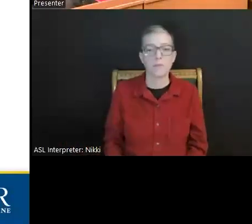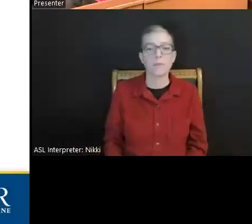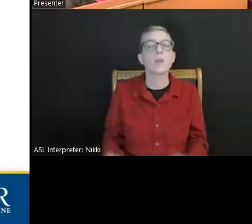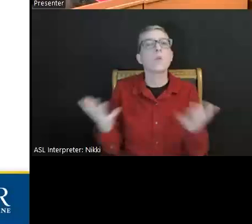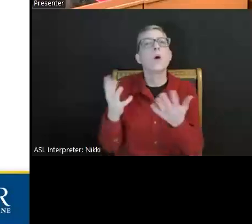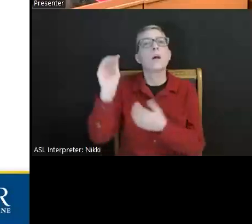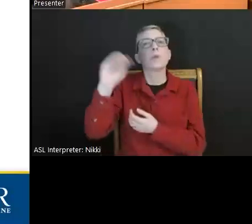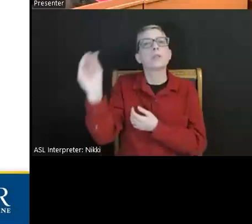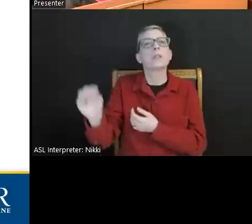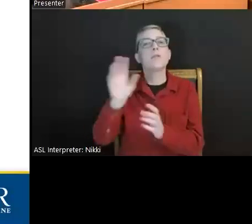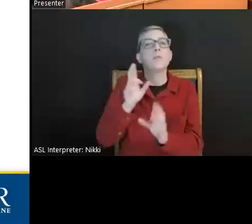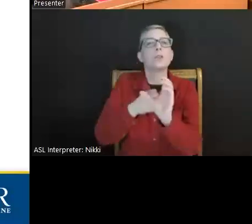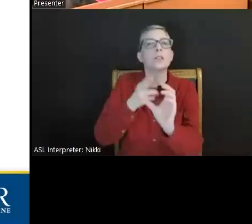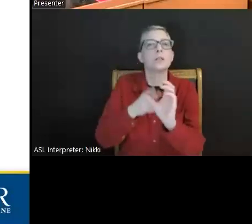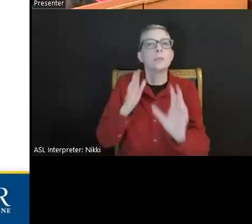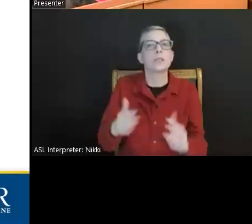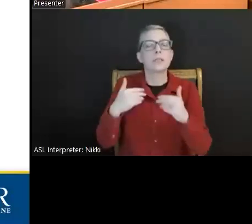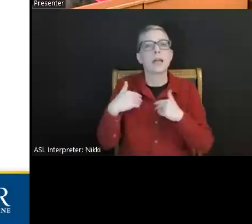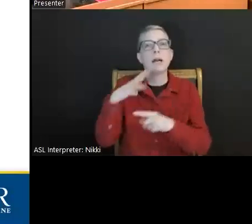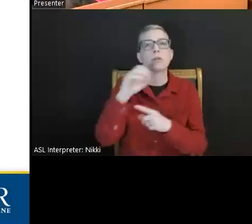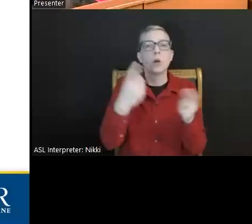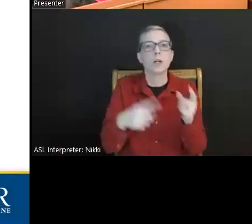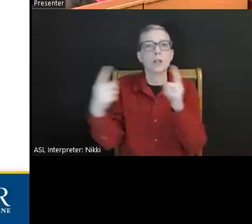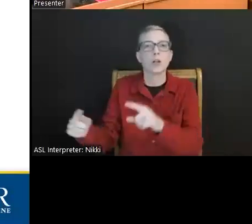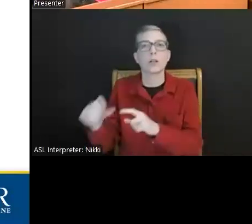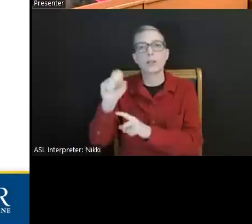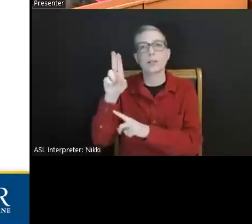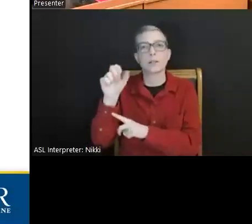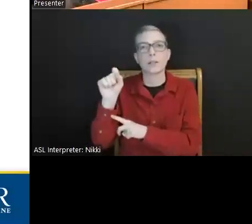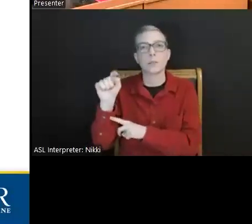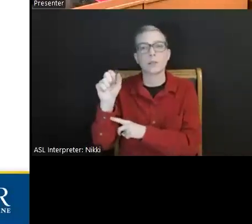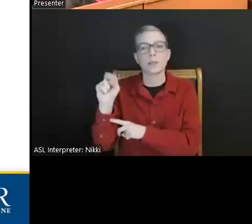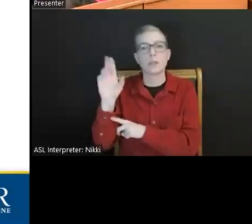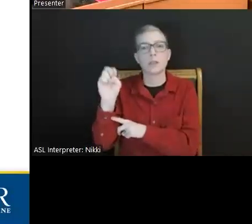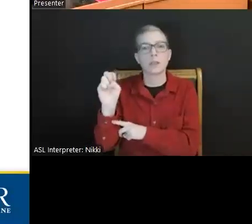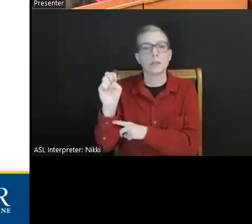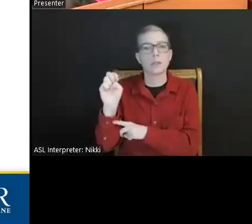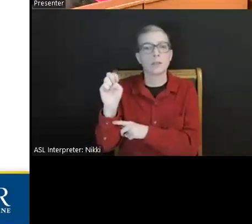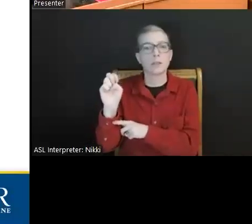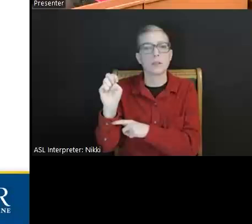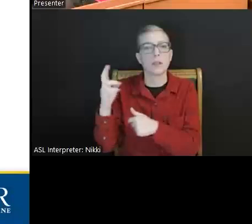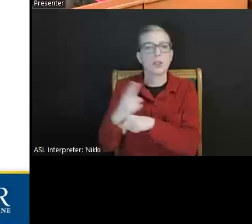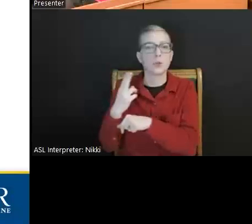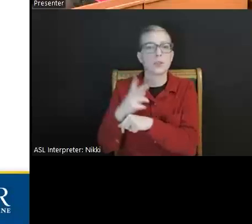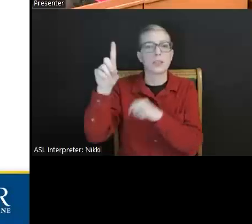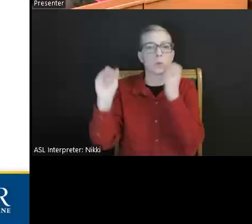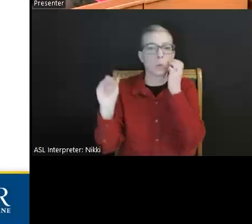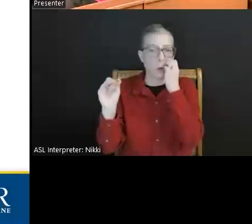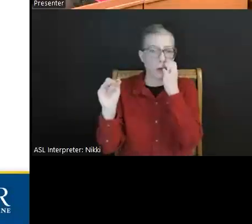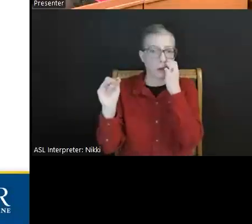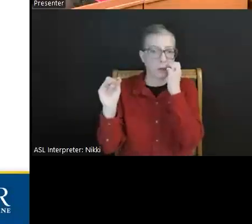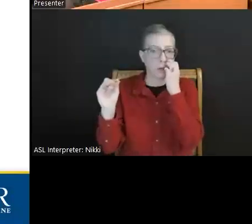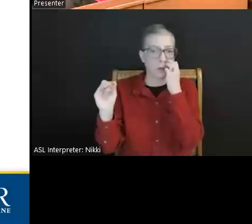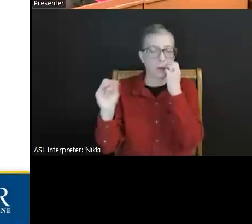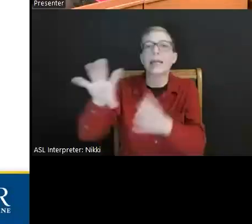co-occurring substance use disorders in the Community Ties program, even if you seat of the pants guess?